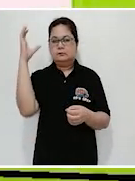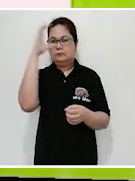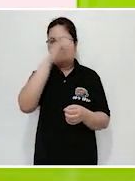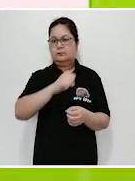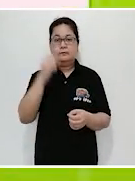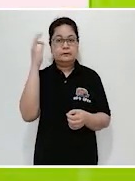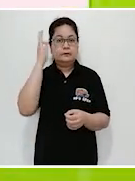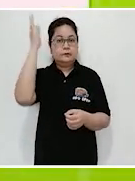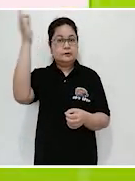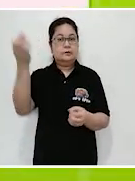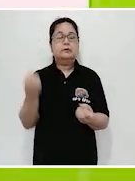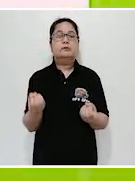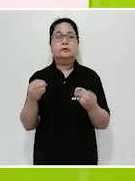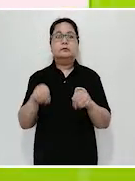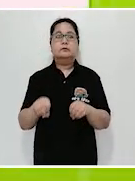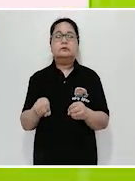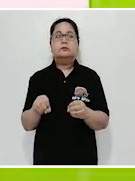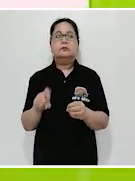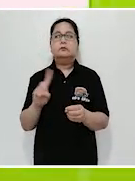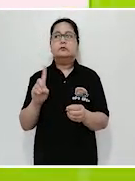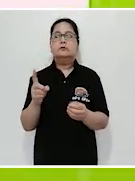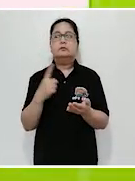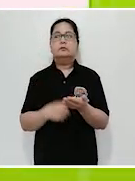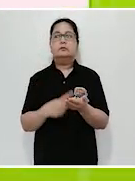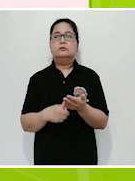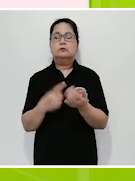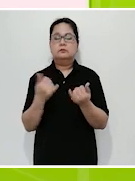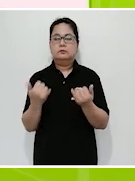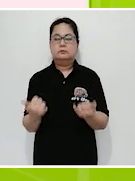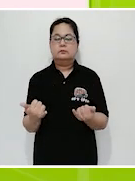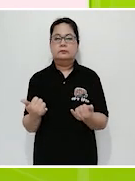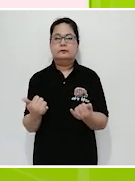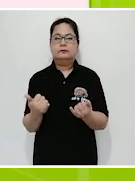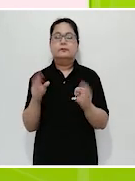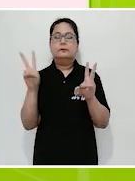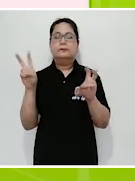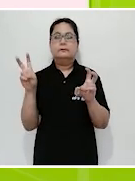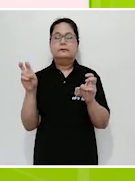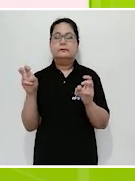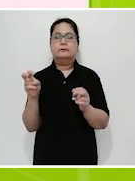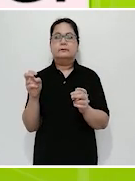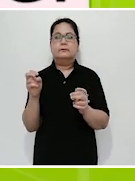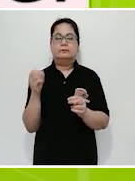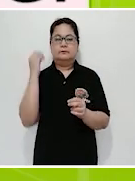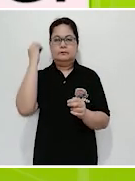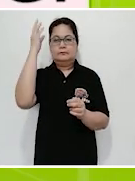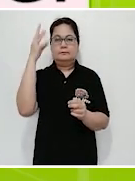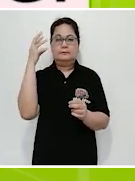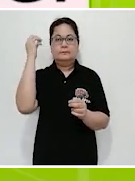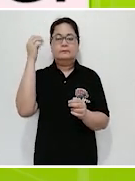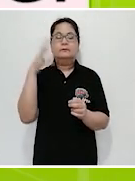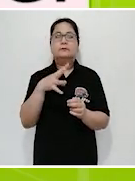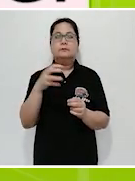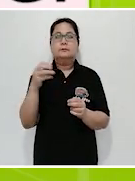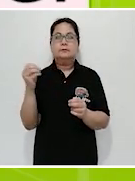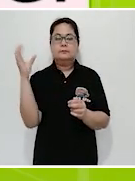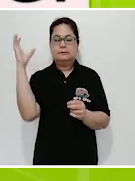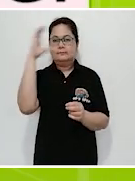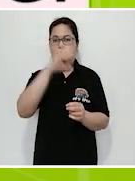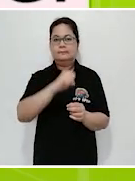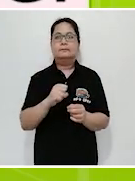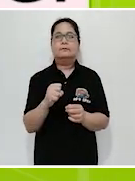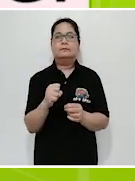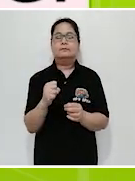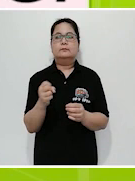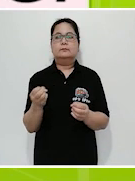anticipate future occurrence is what we will discuss in this episode entitled Reflect and